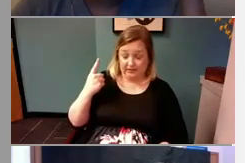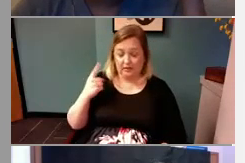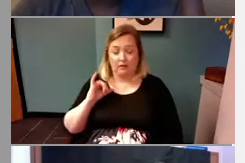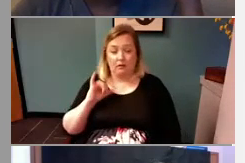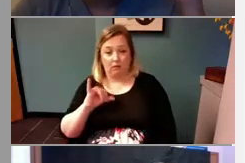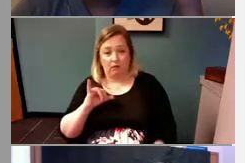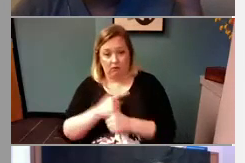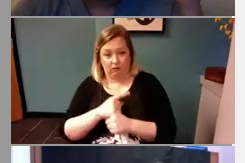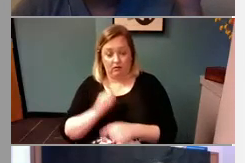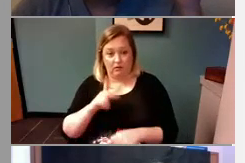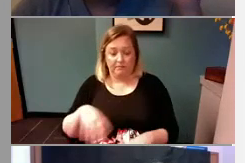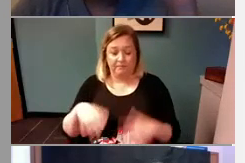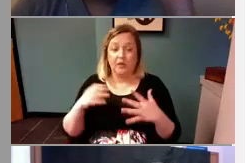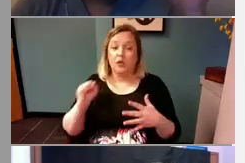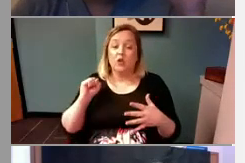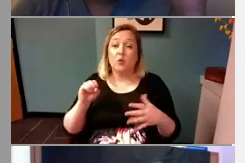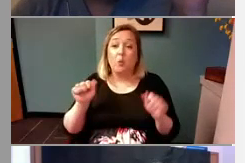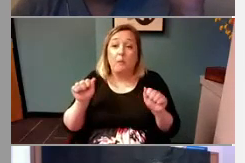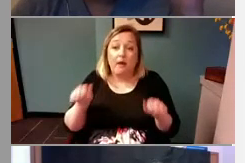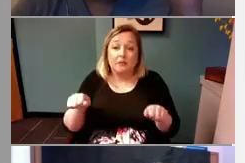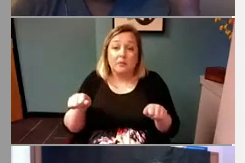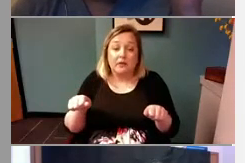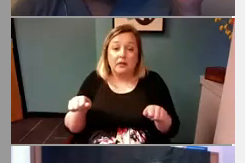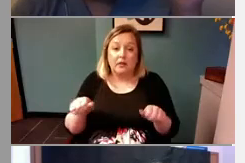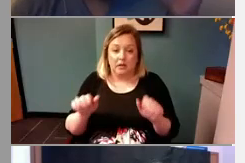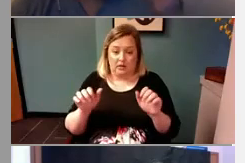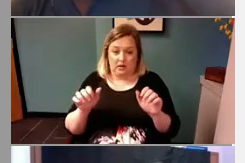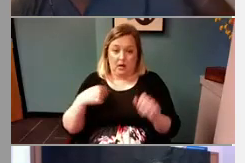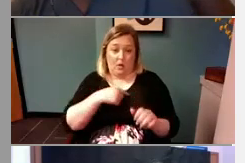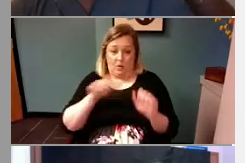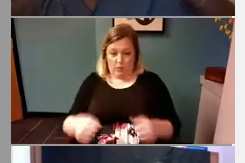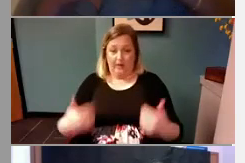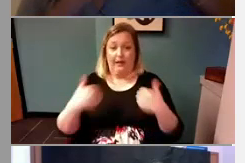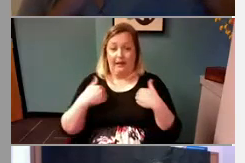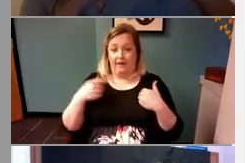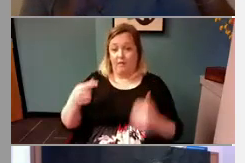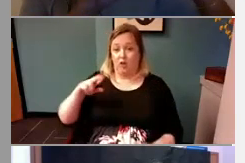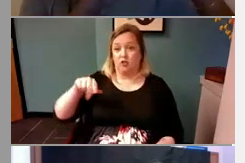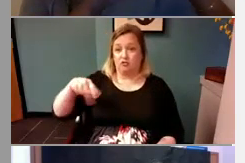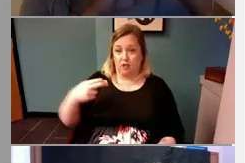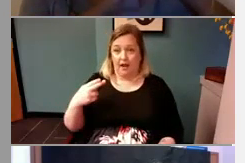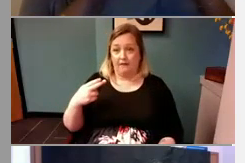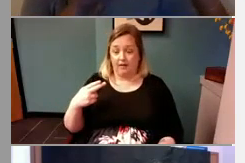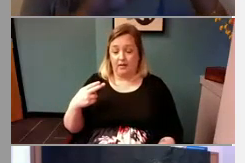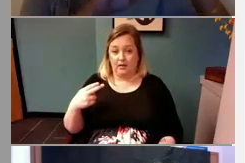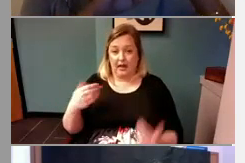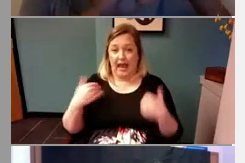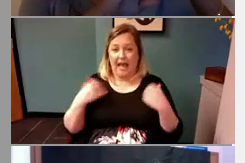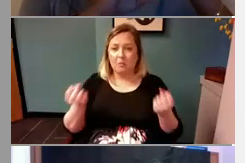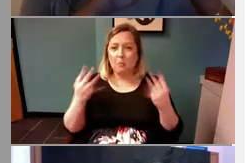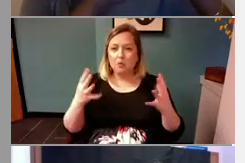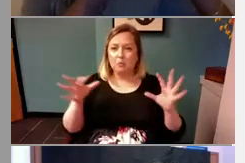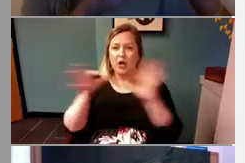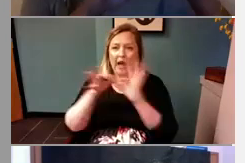So potentially we can have a graph that can have multiple connections between every